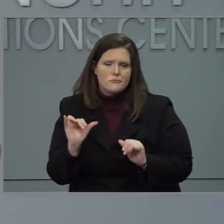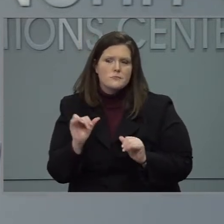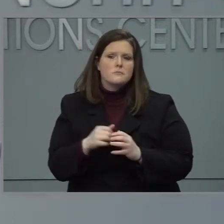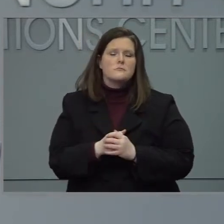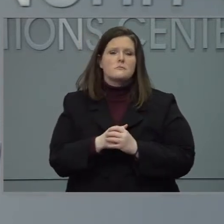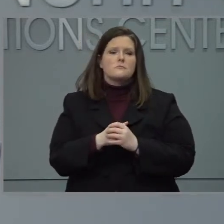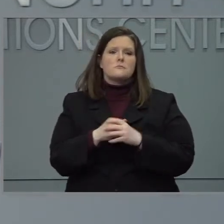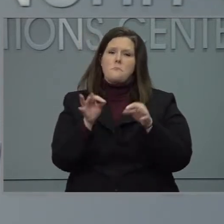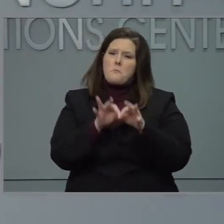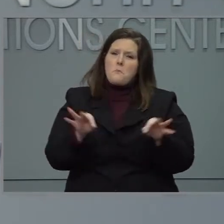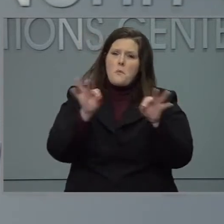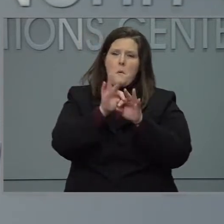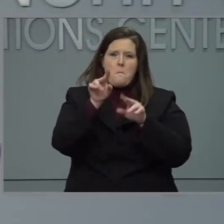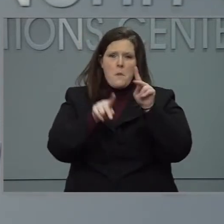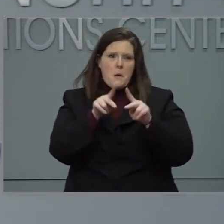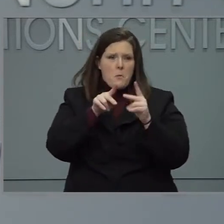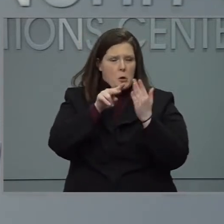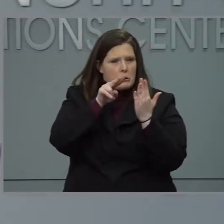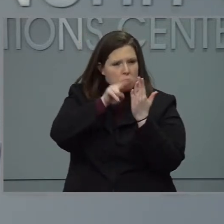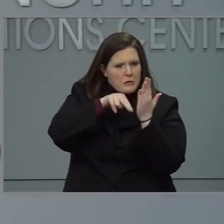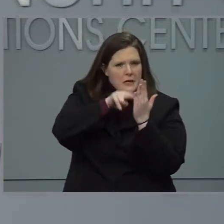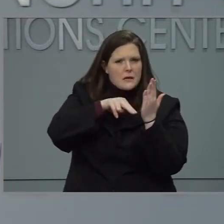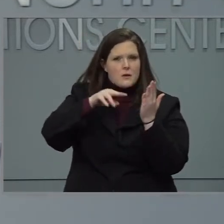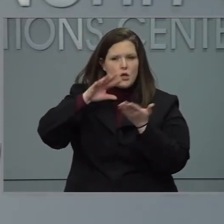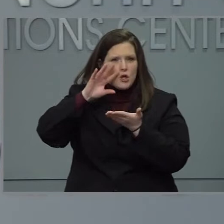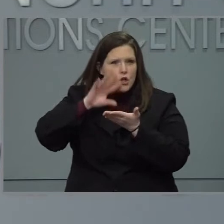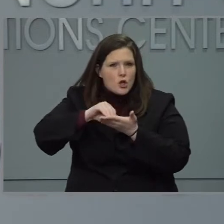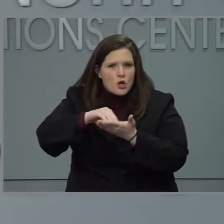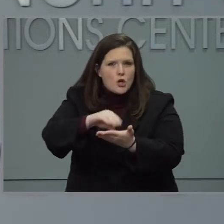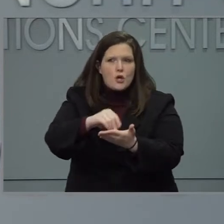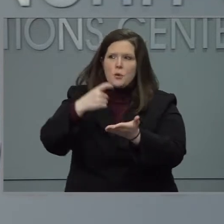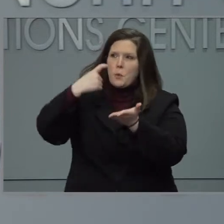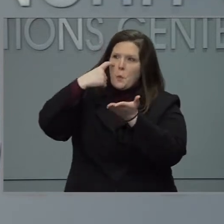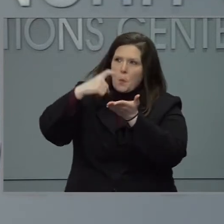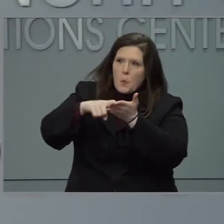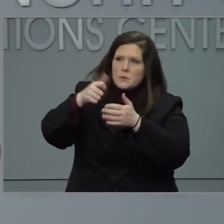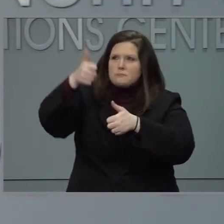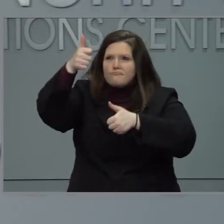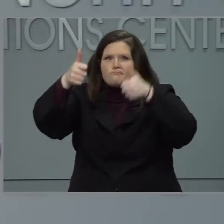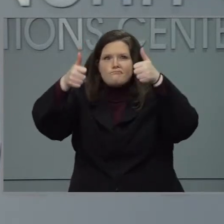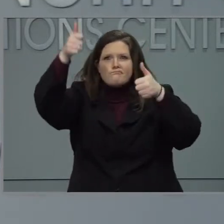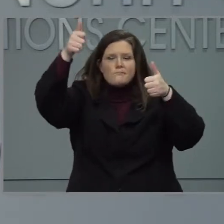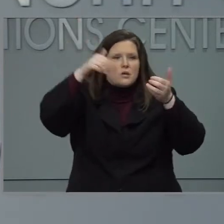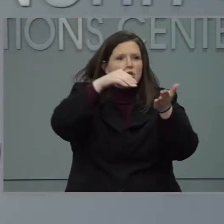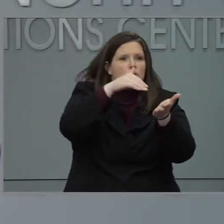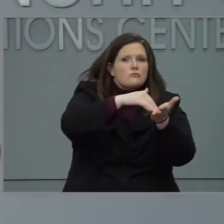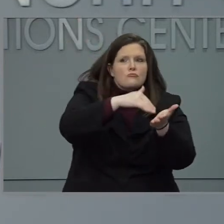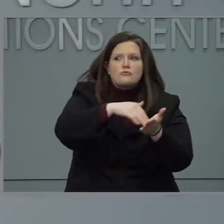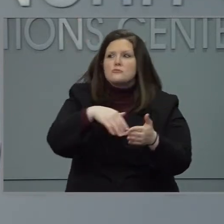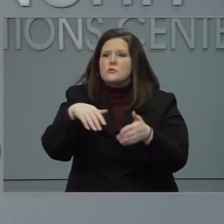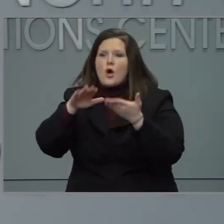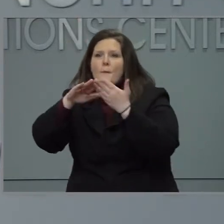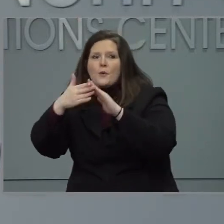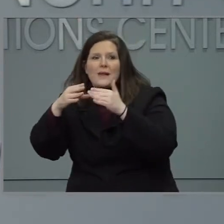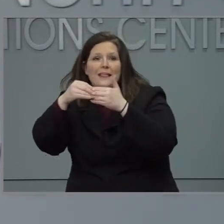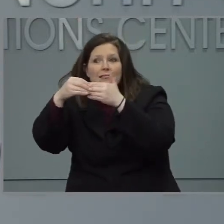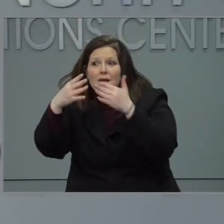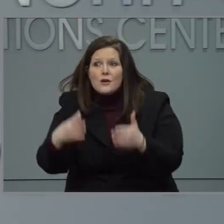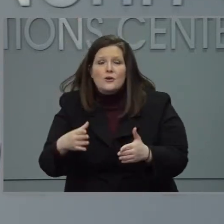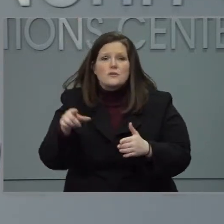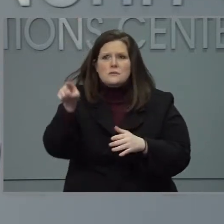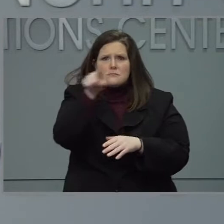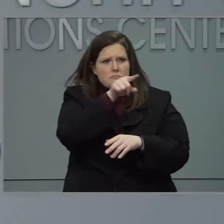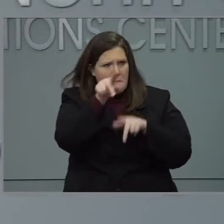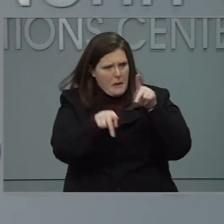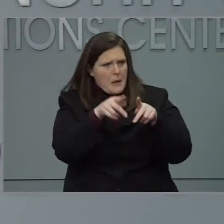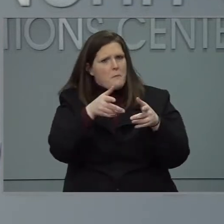learn more about it, once people see community leaders, doctors that they trust, other people that they